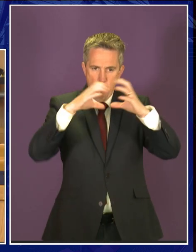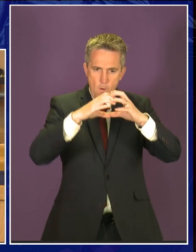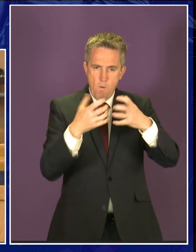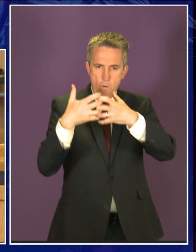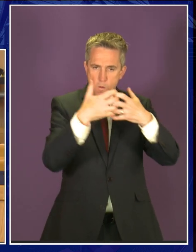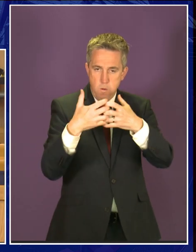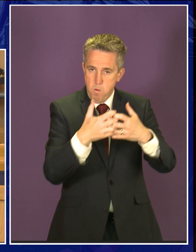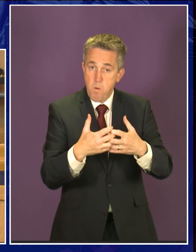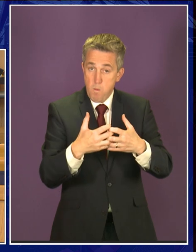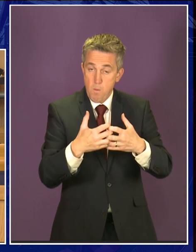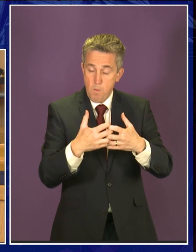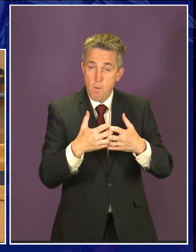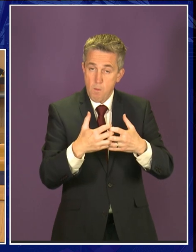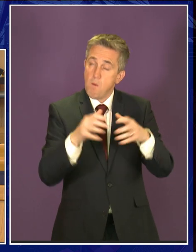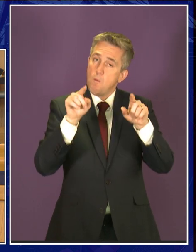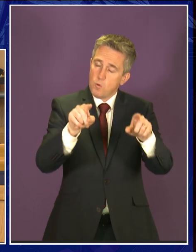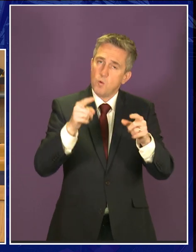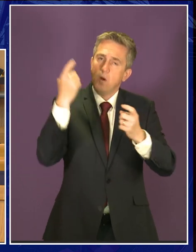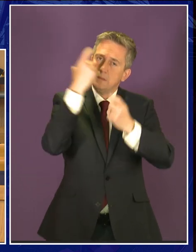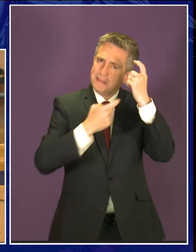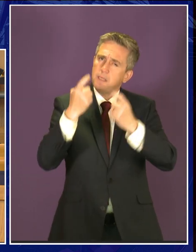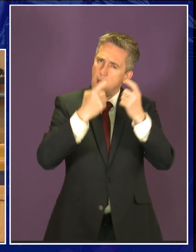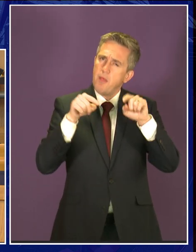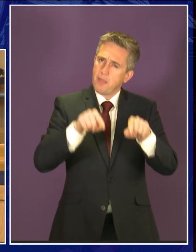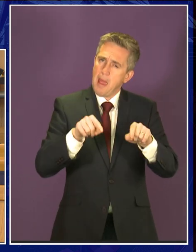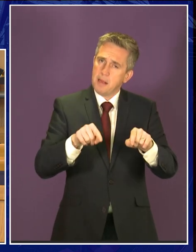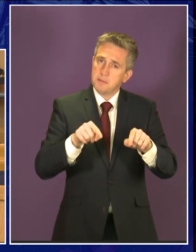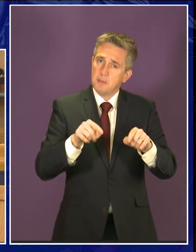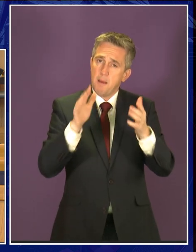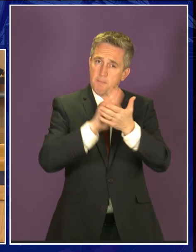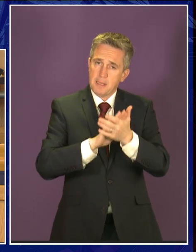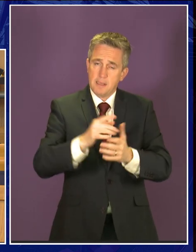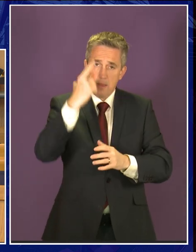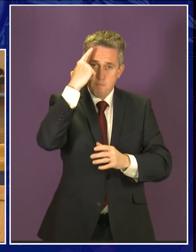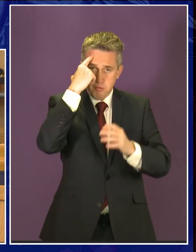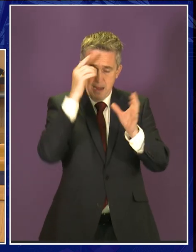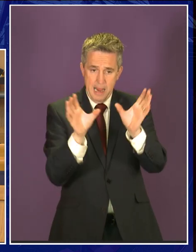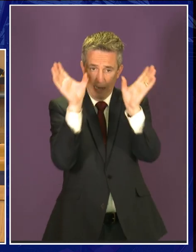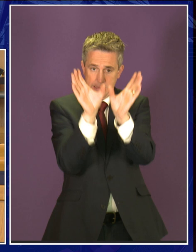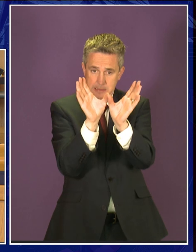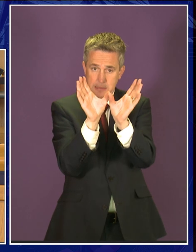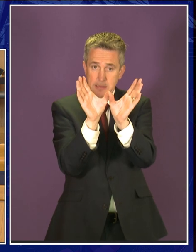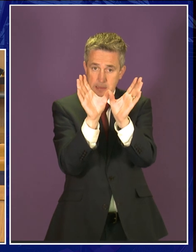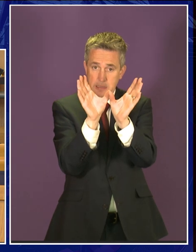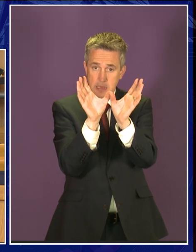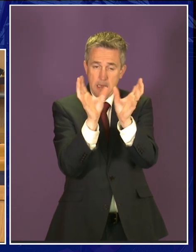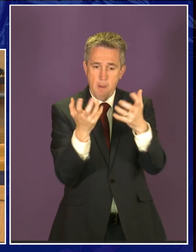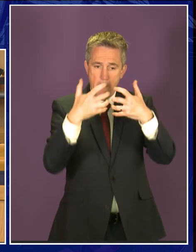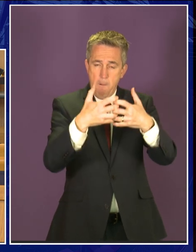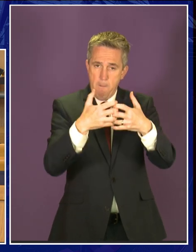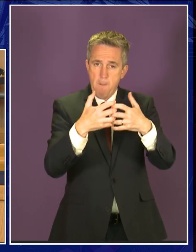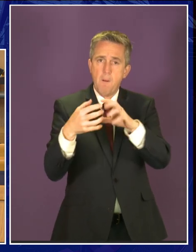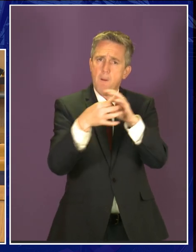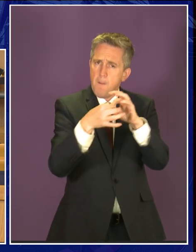take a moment to consider the implication of what I just said. Stronger connections between the two hemispheres of the brain can